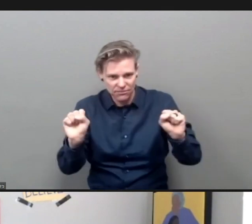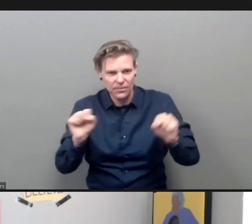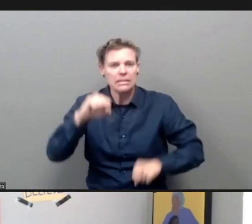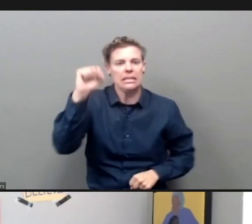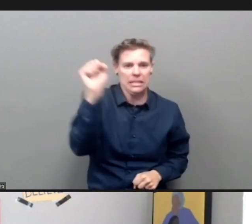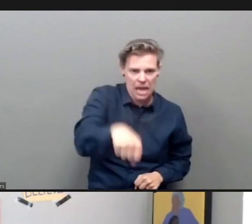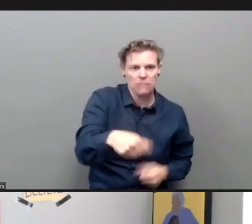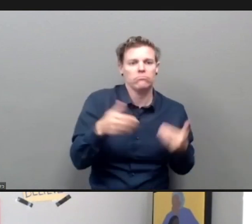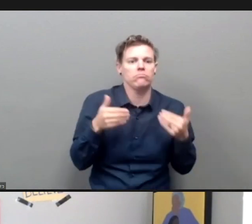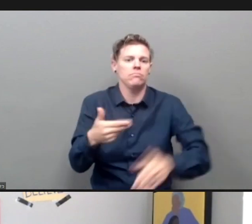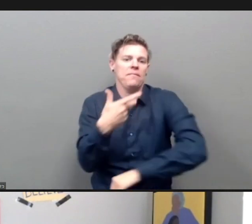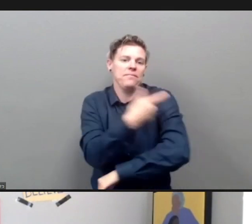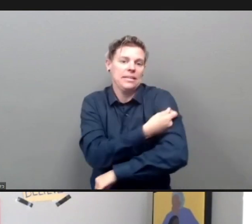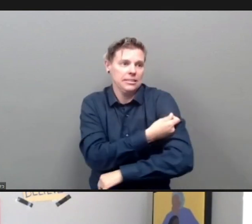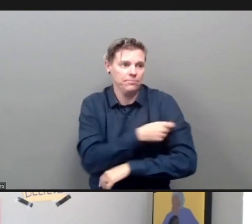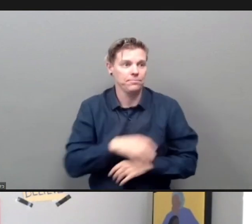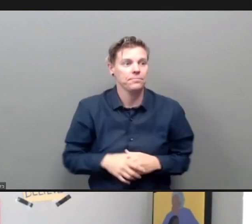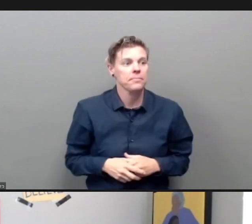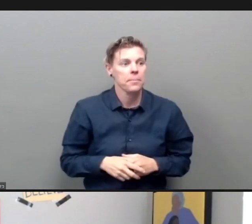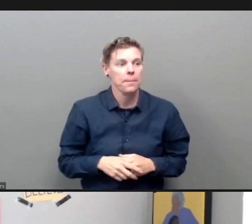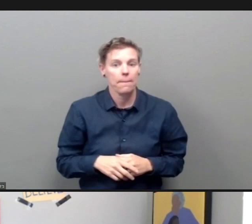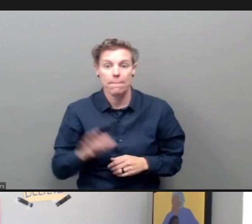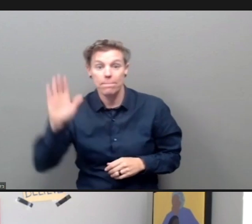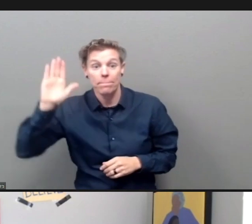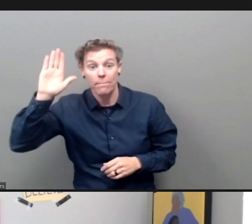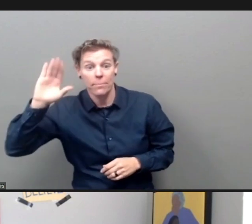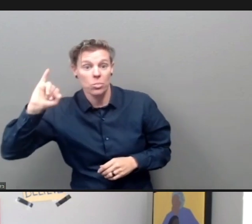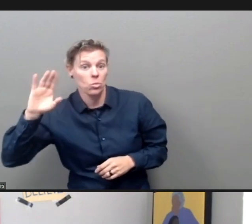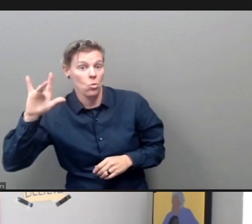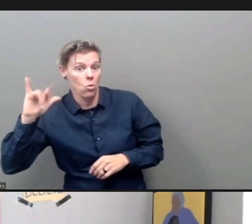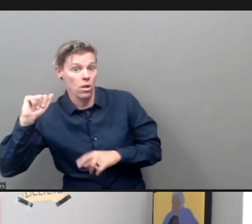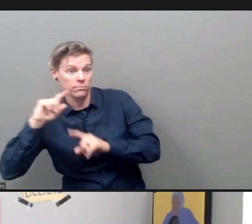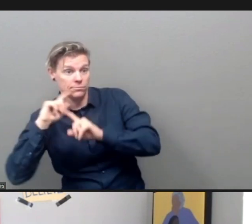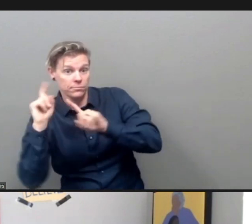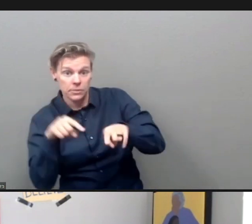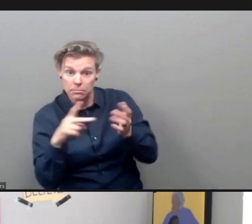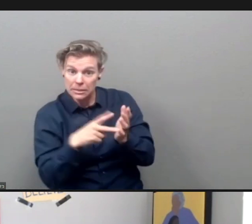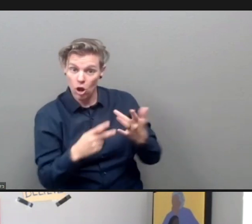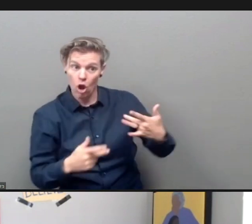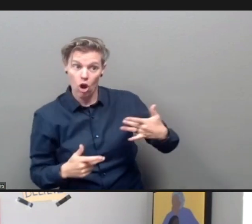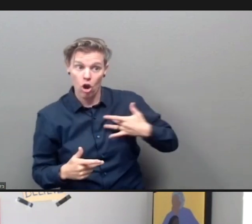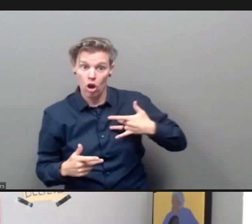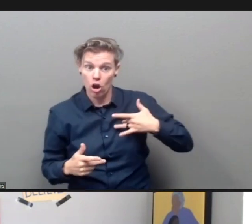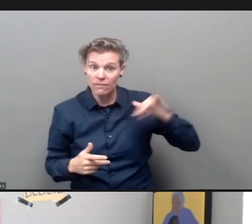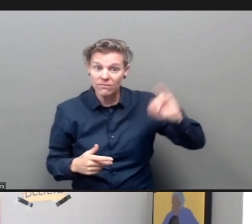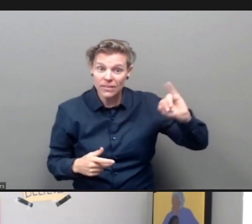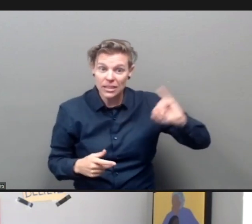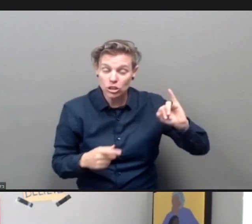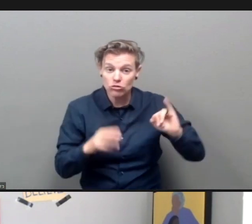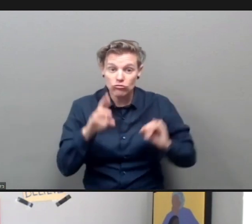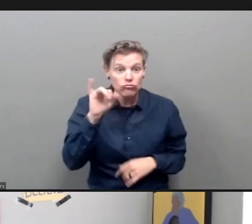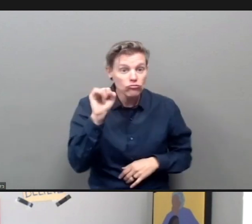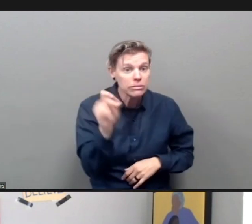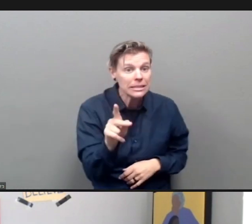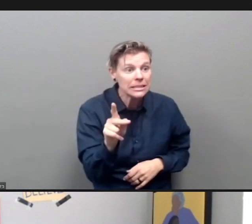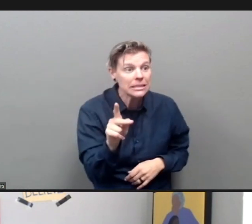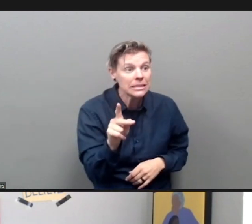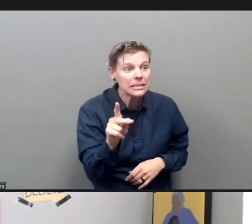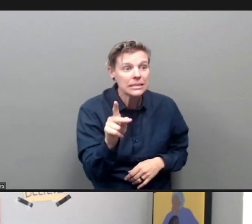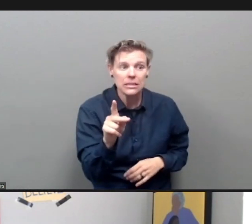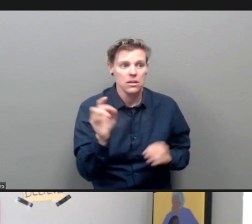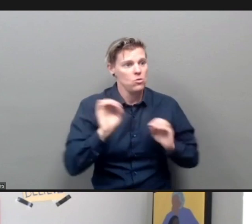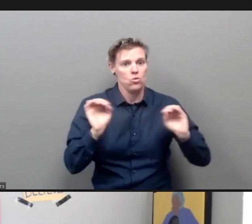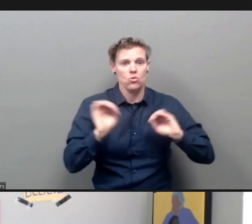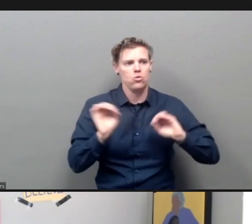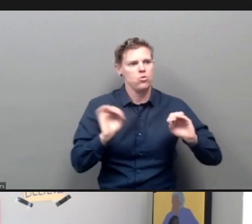Dr. Space, that risk of myocarditis doesn't have any relationship to like higher comorbidities necessarily in that age